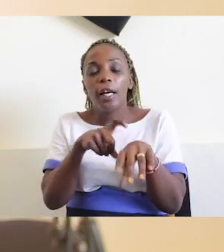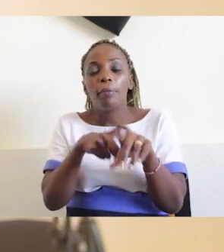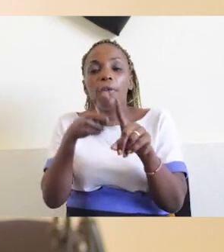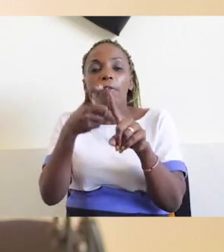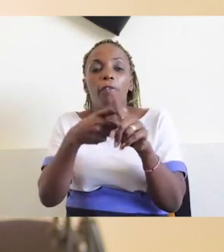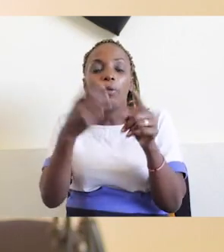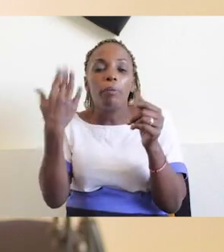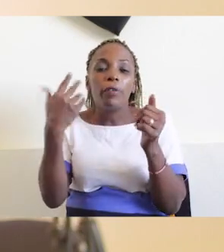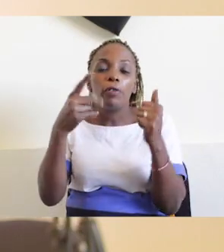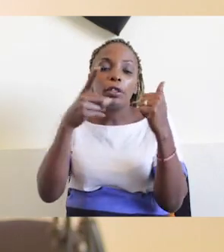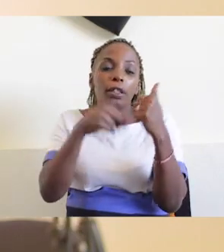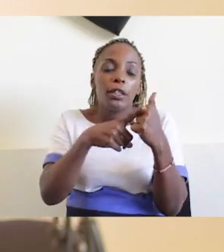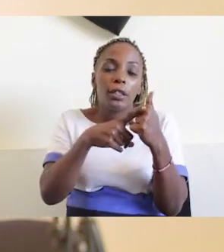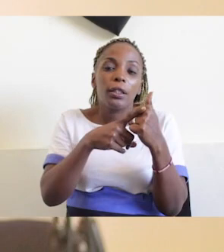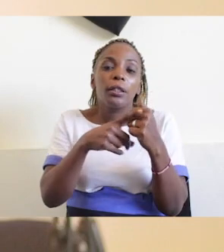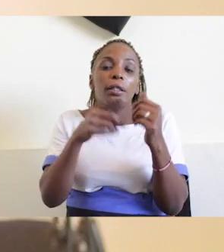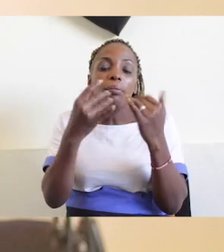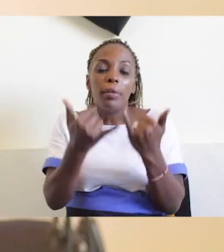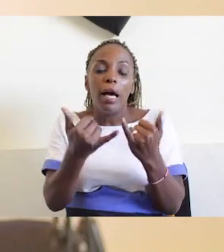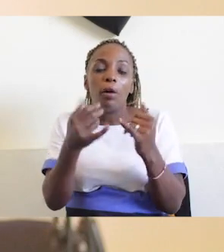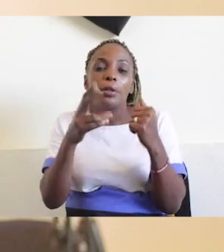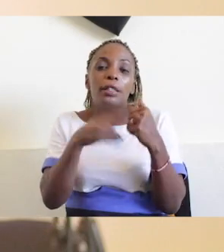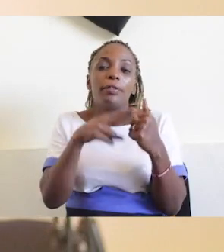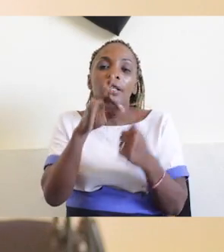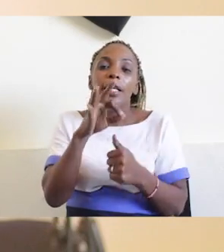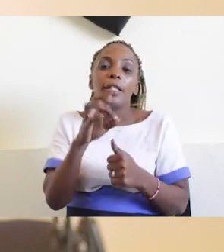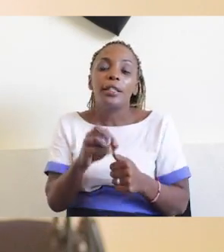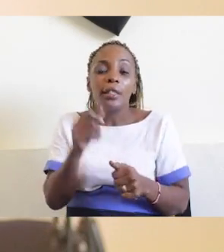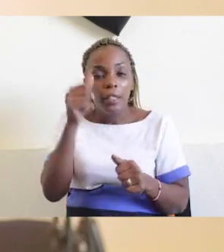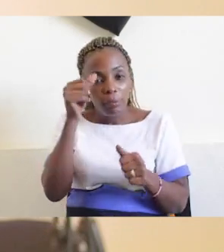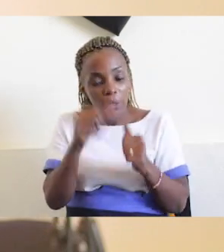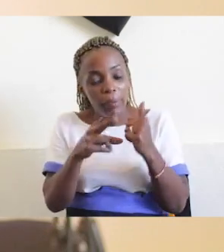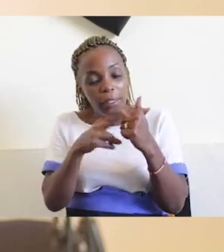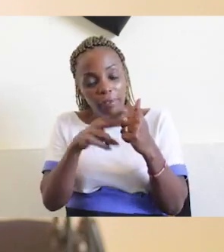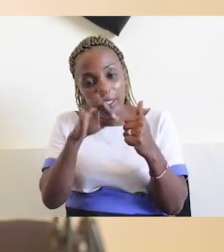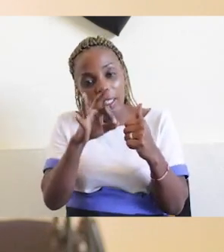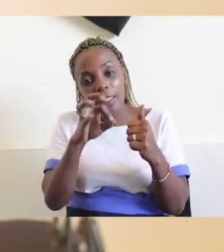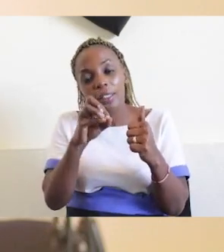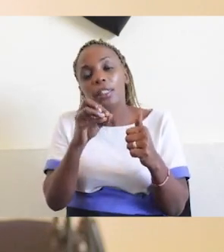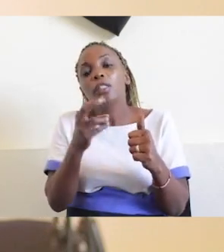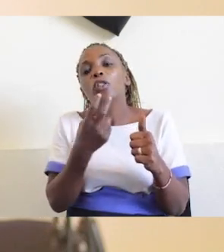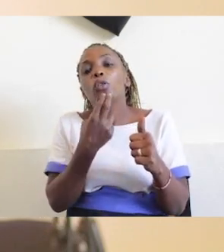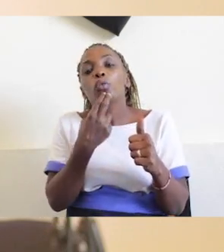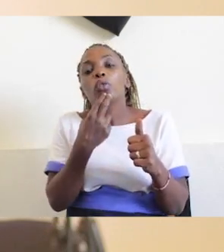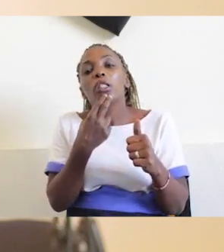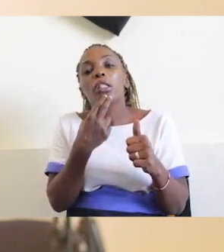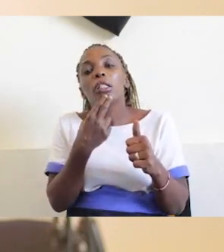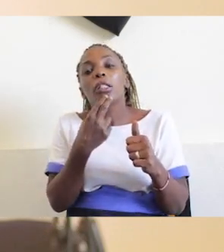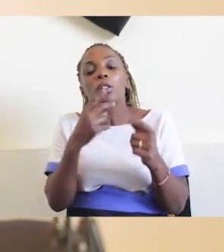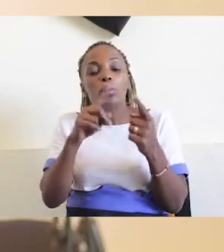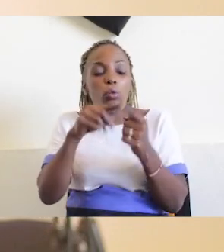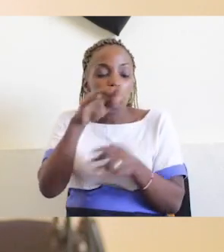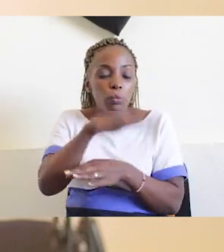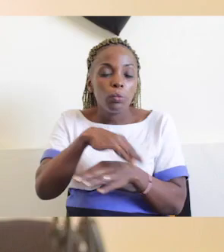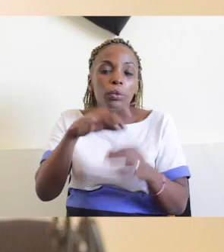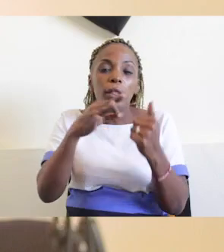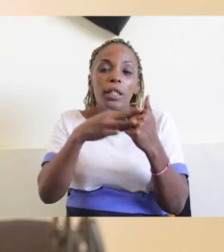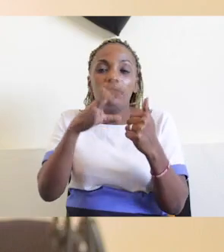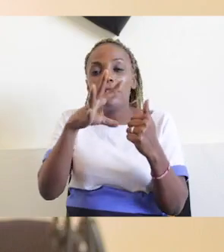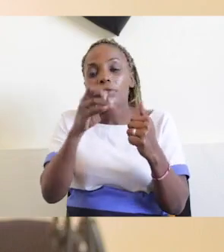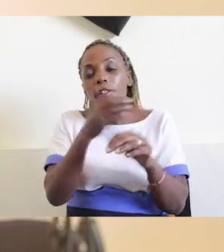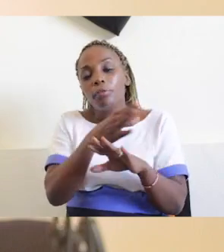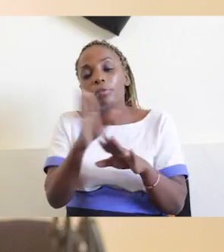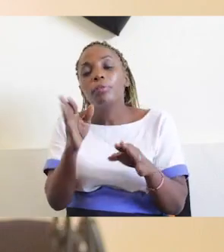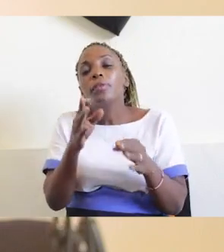6 p.m. to 7:30. So remember, 7:30 p.m. to 8:50,